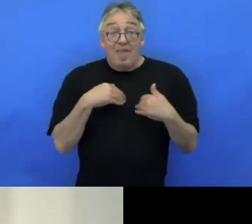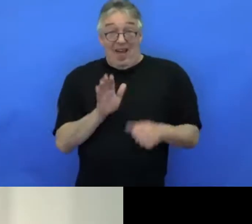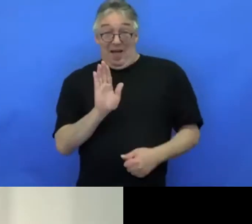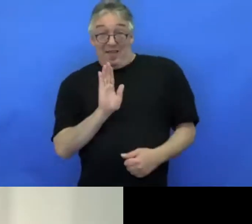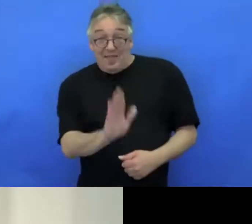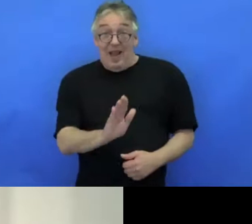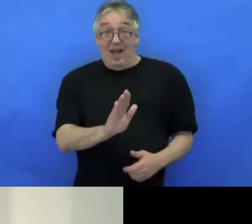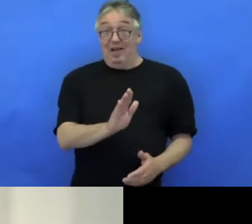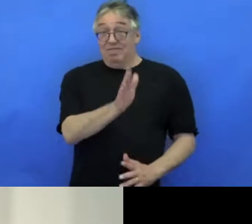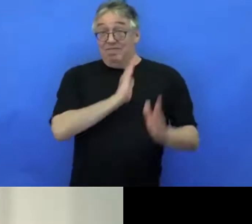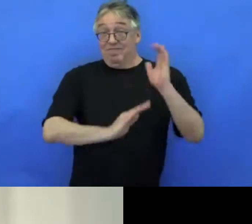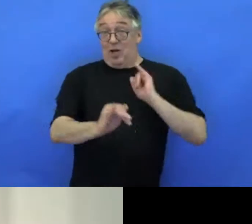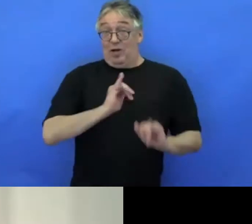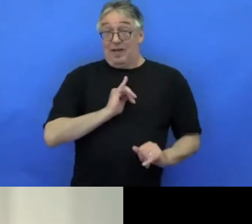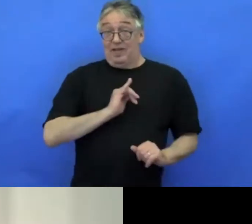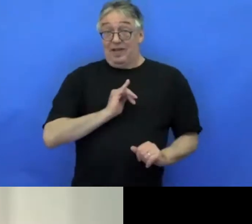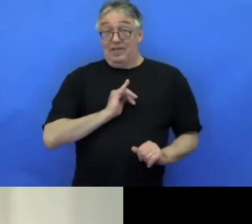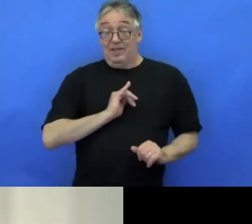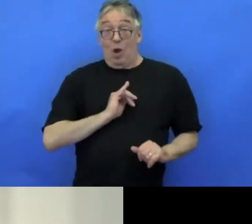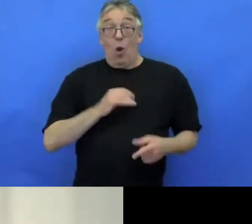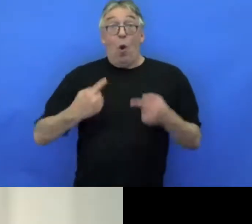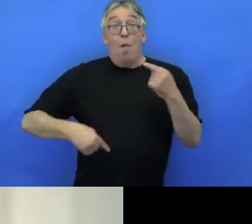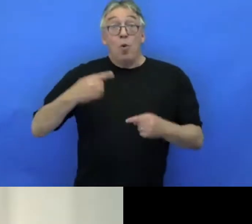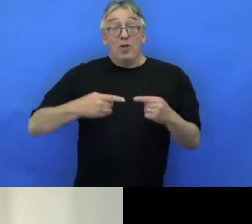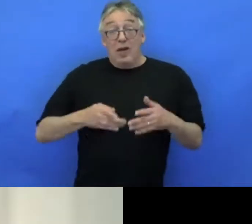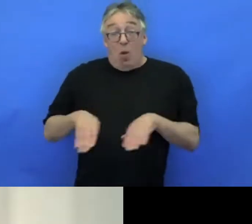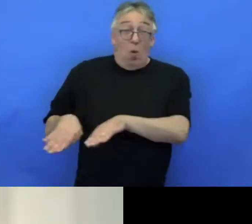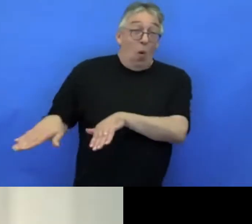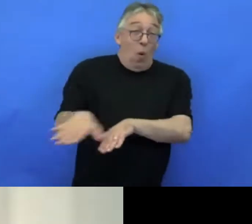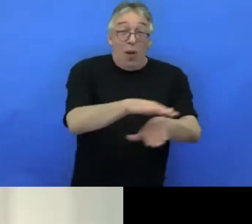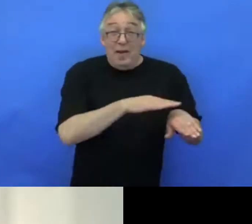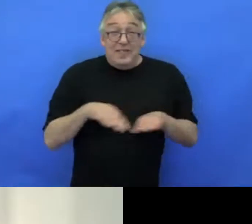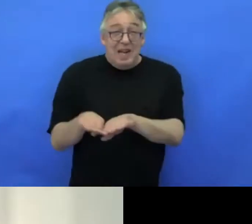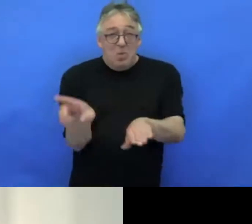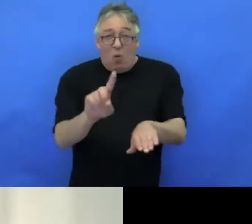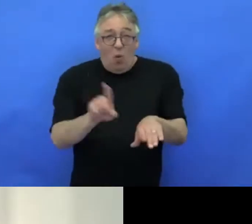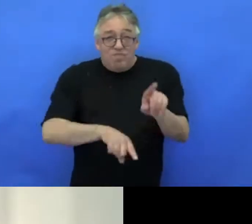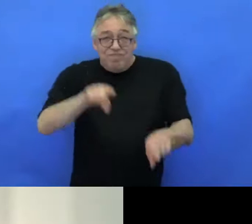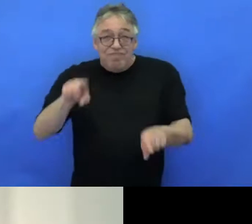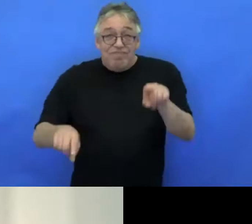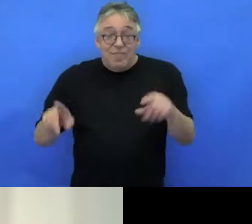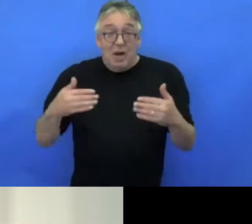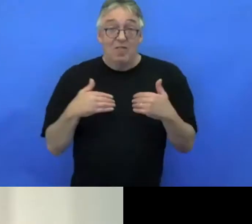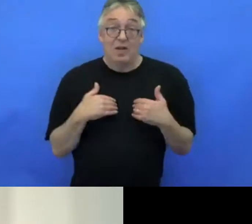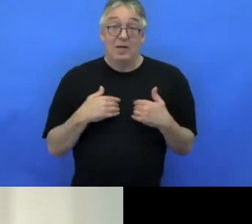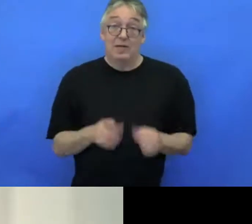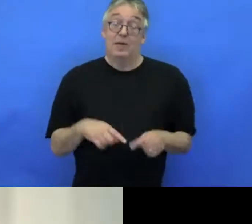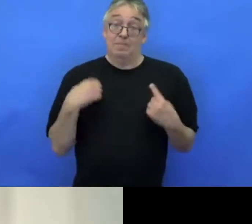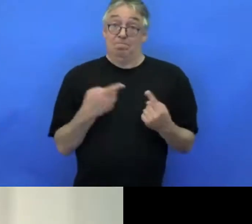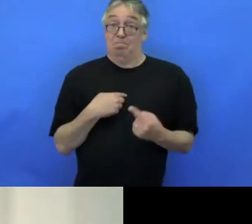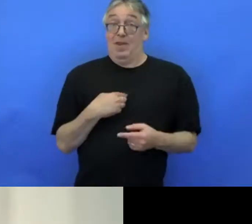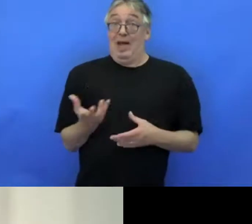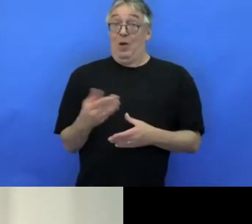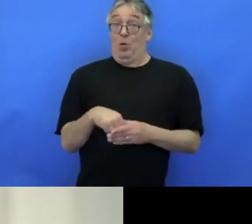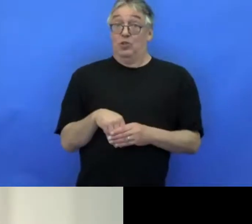tied to different political positions. And the experience that we've had through Inclusion